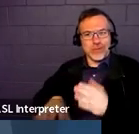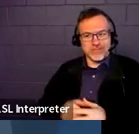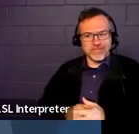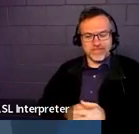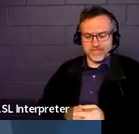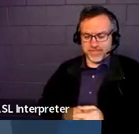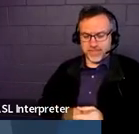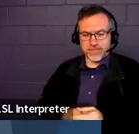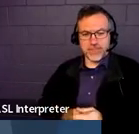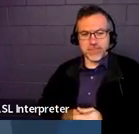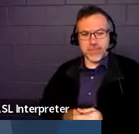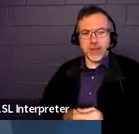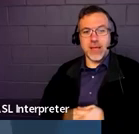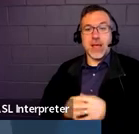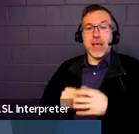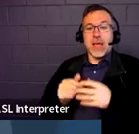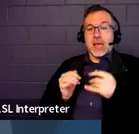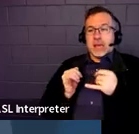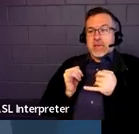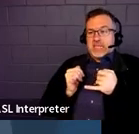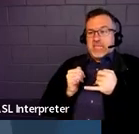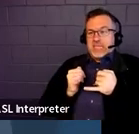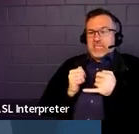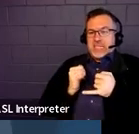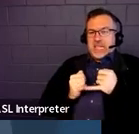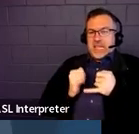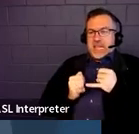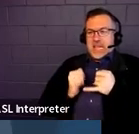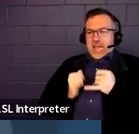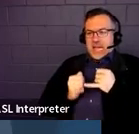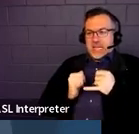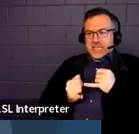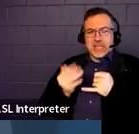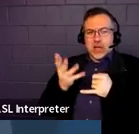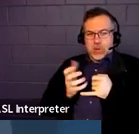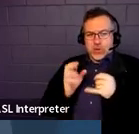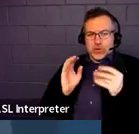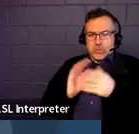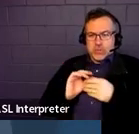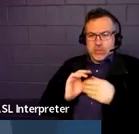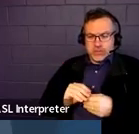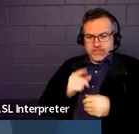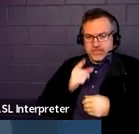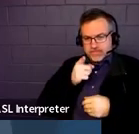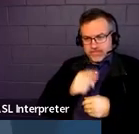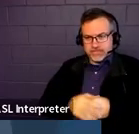And then the last thing that I wanted to mention is that